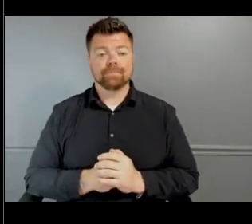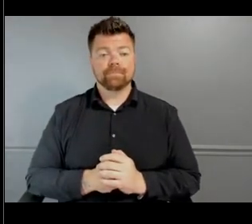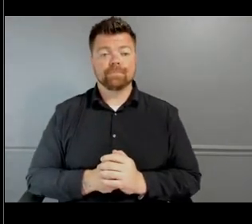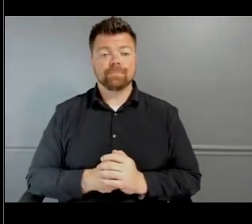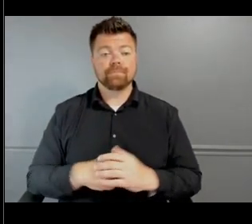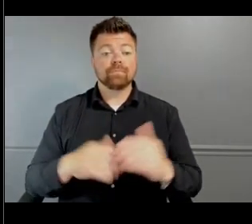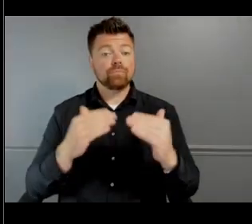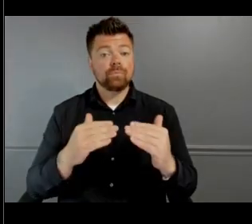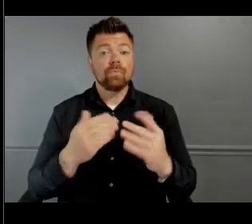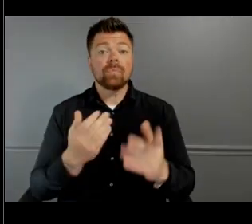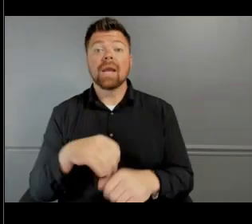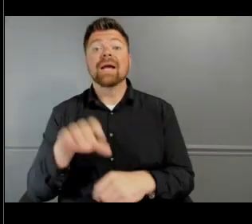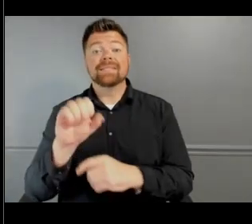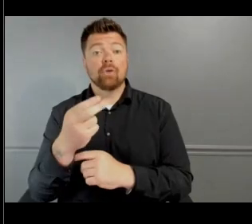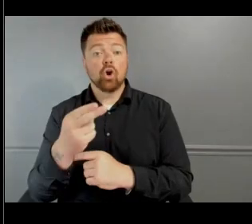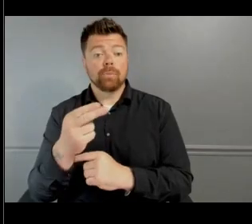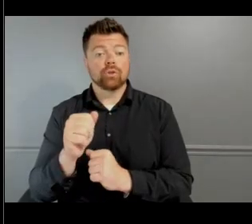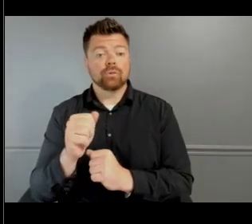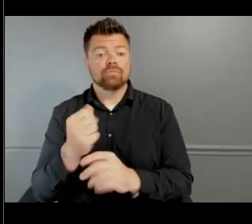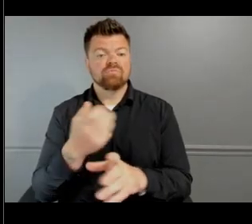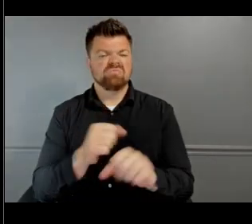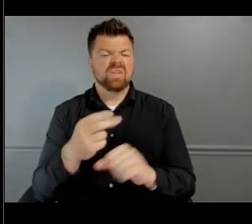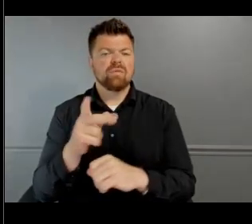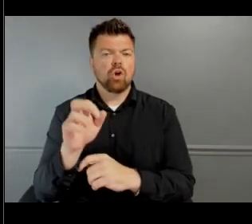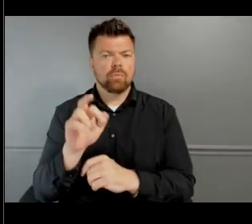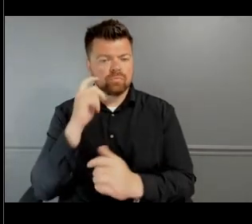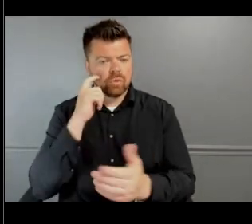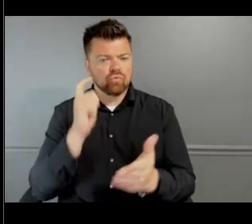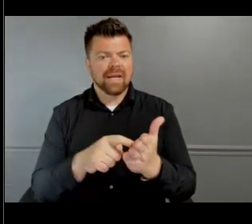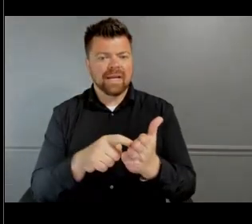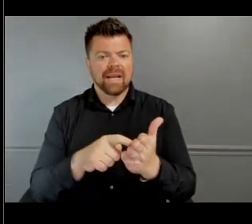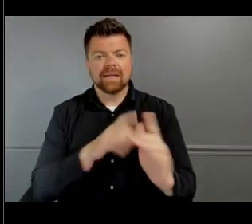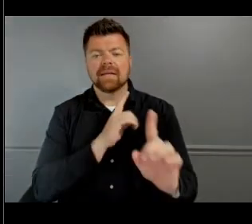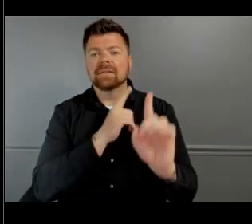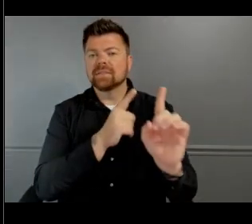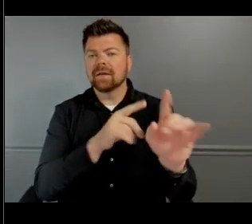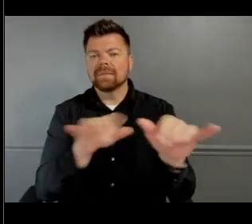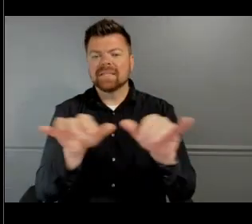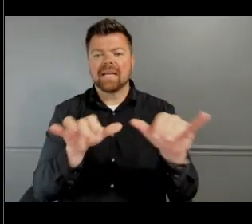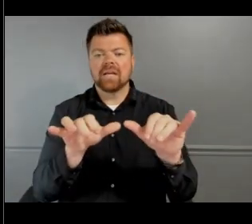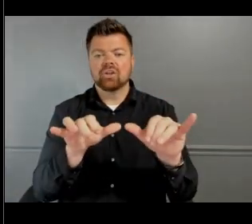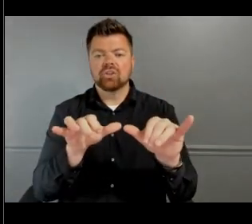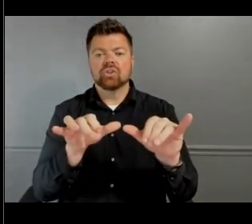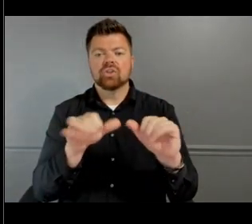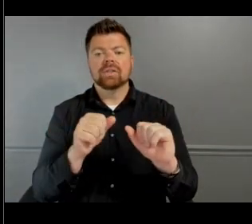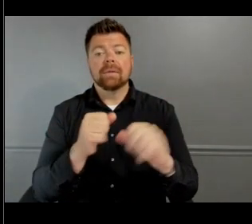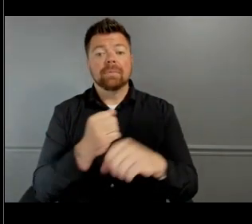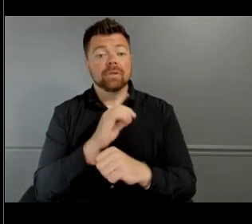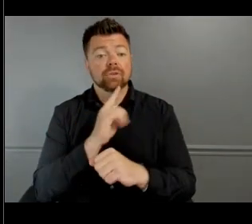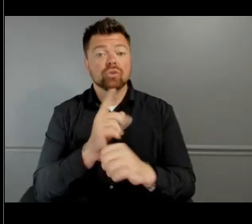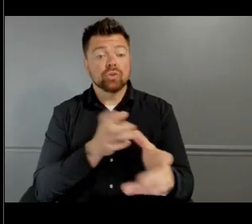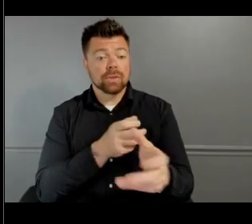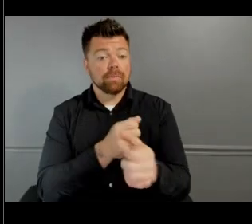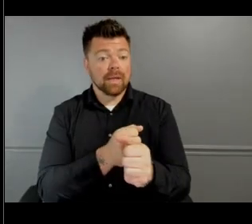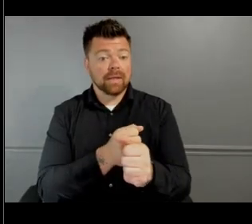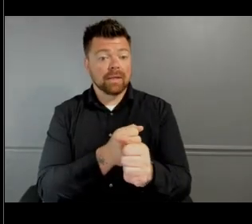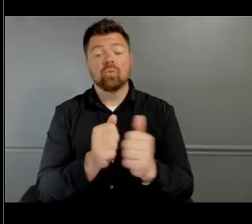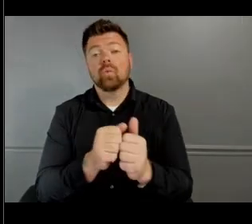A safe harbor is a recognized objective standard that ensures compliance with